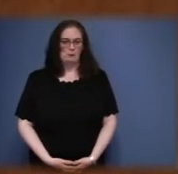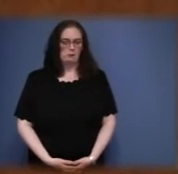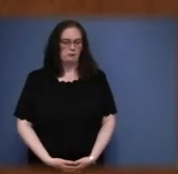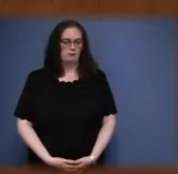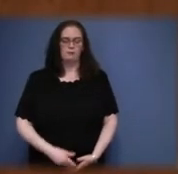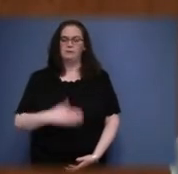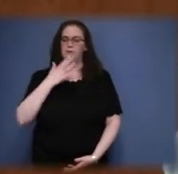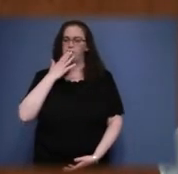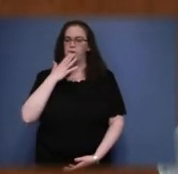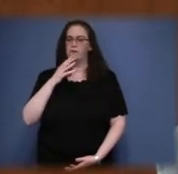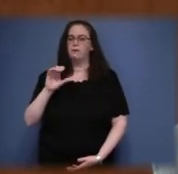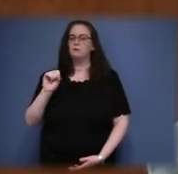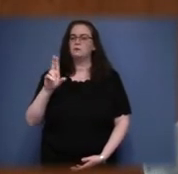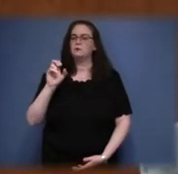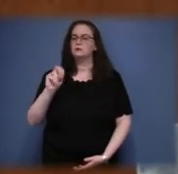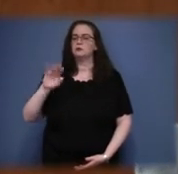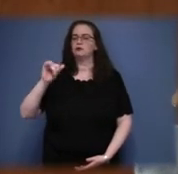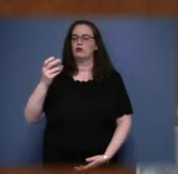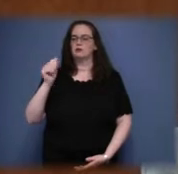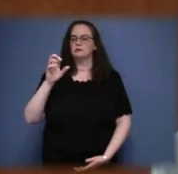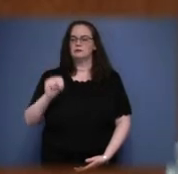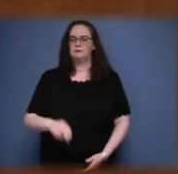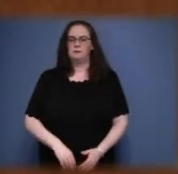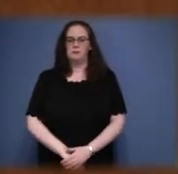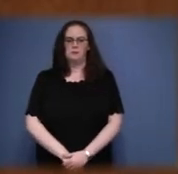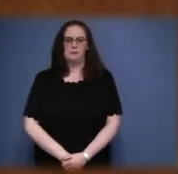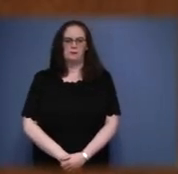Thank you. Susan Johnson.